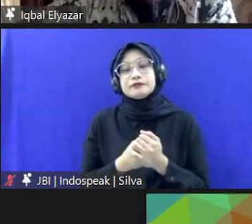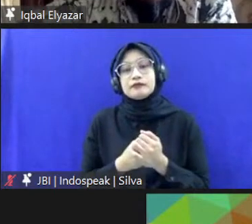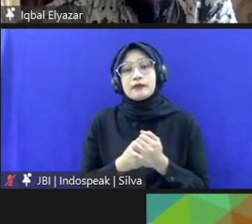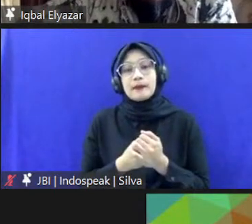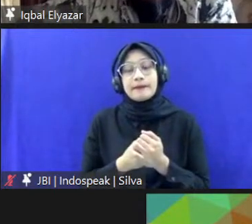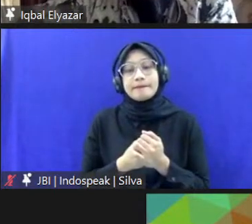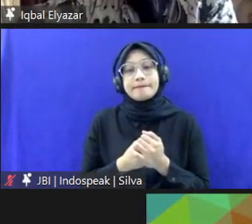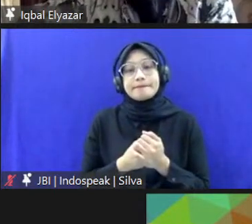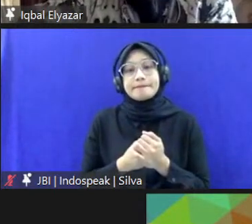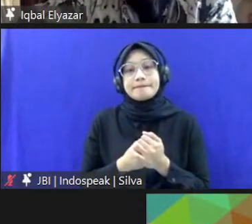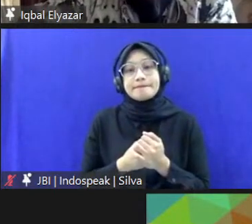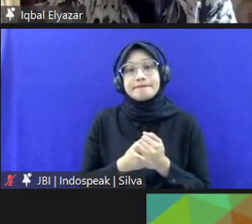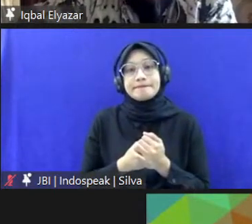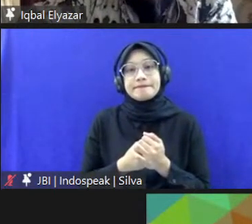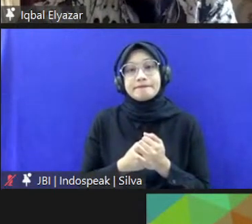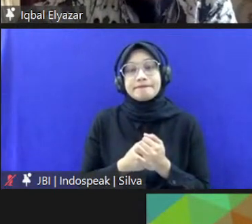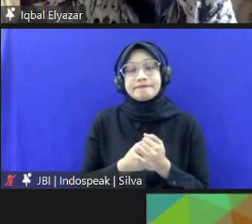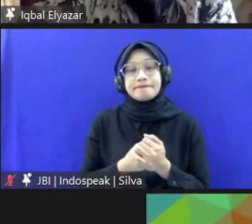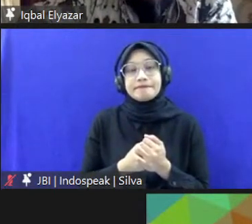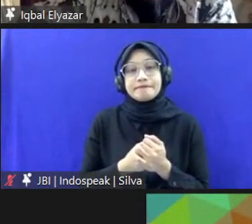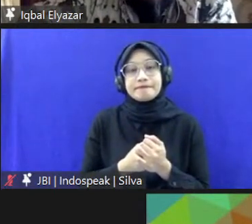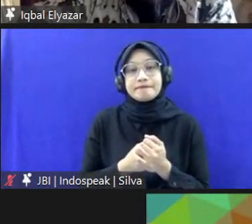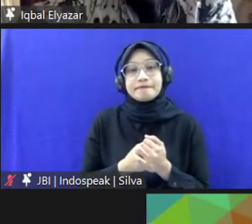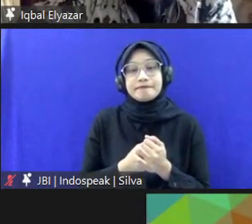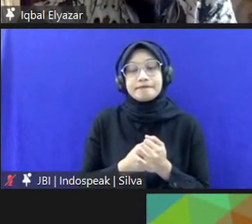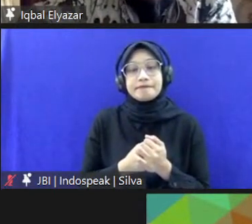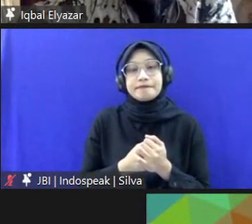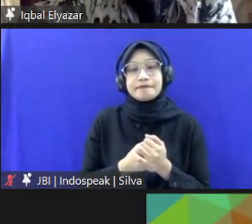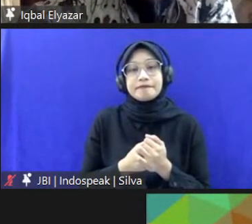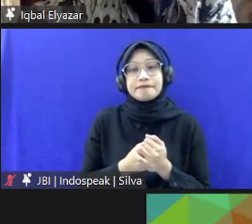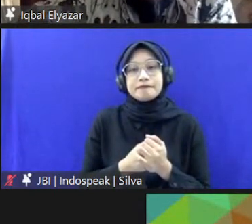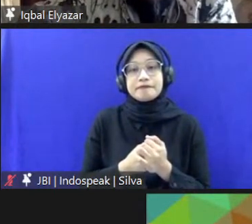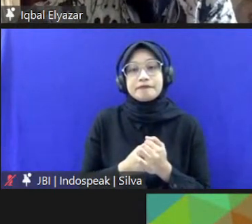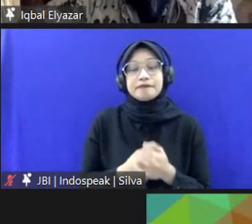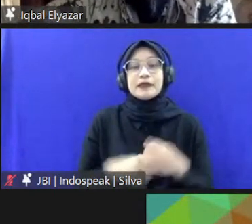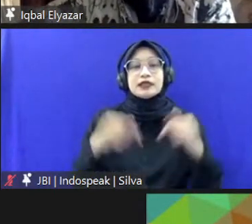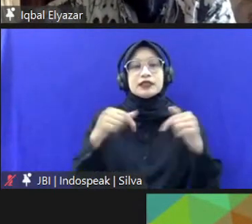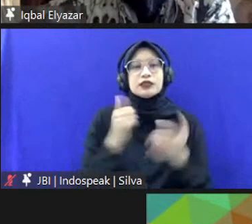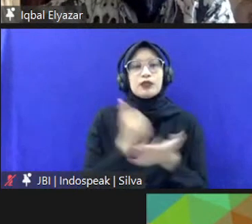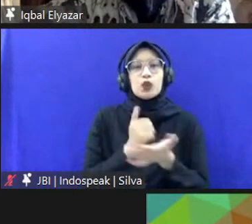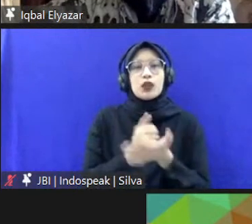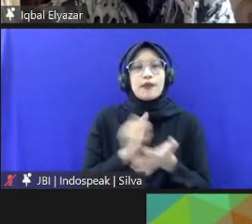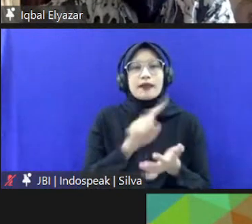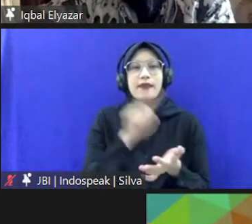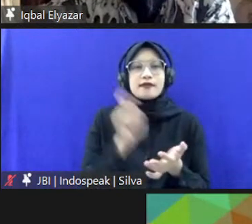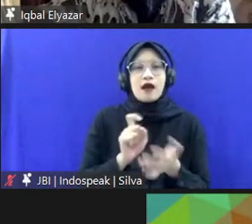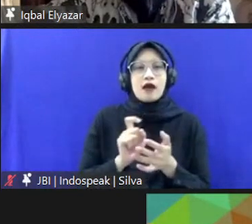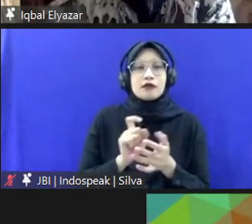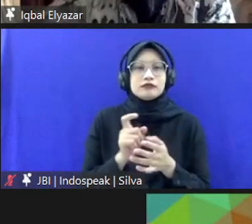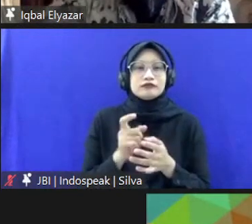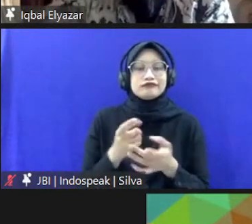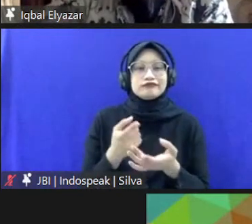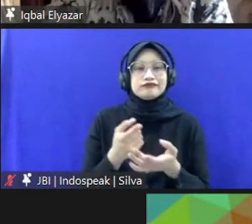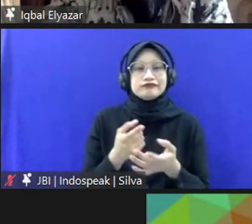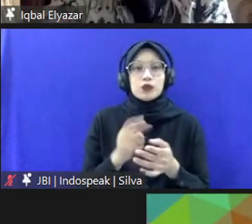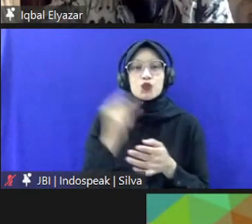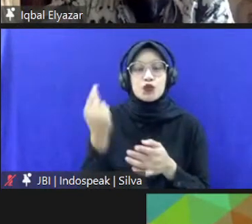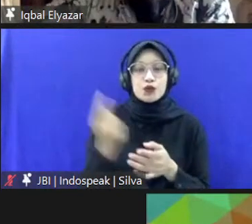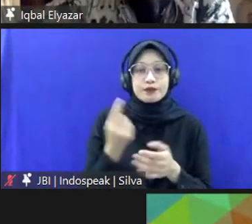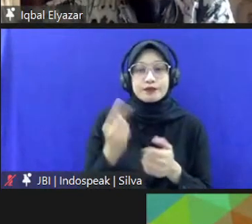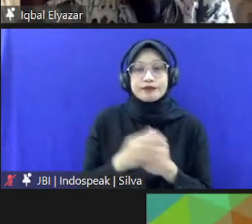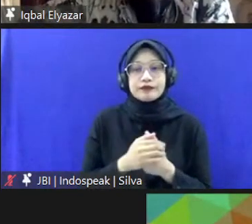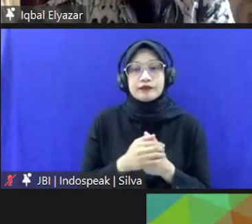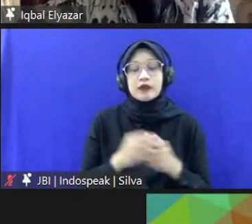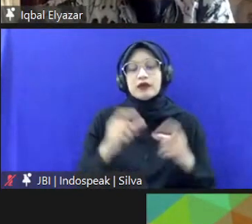This is a layman question, forgive my ignorance. I believe that this data quality problem is not